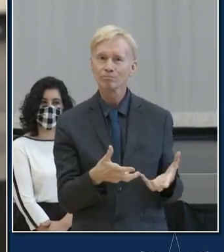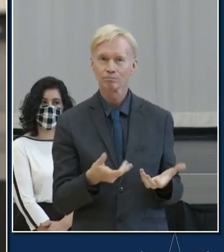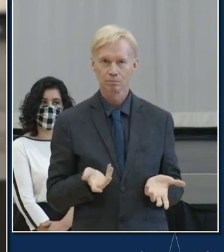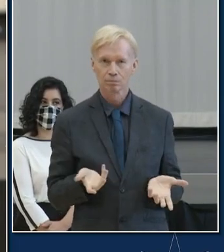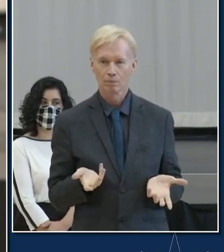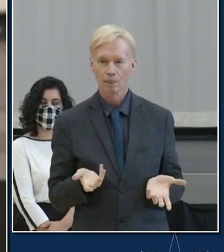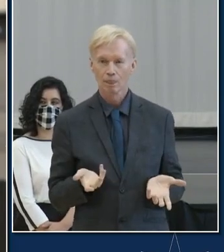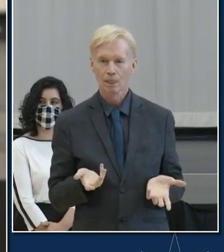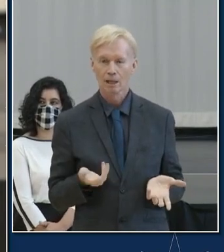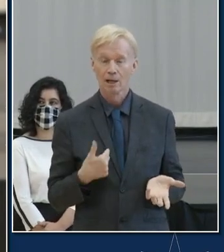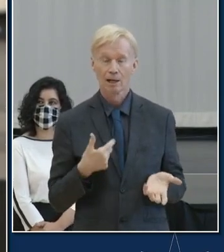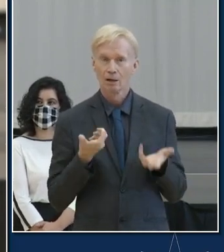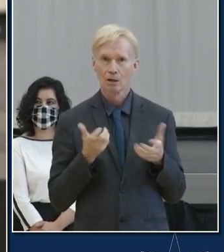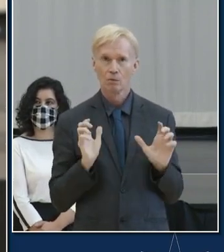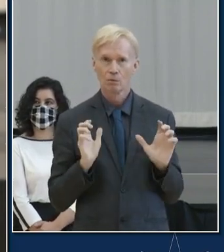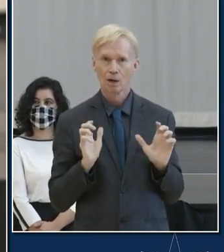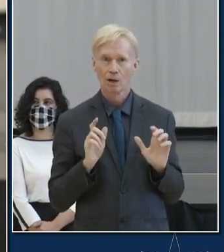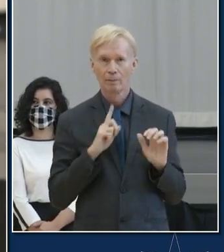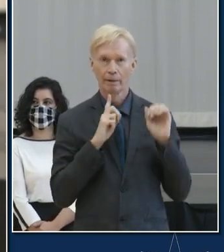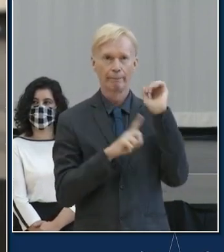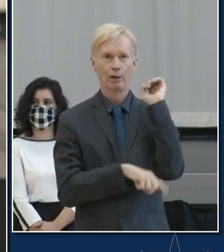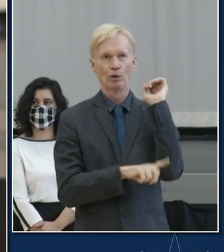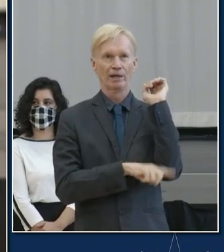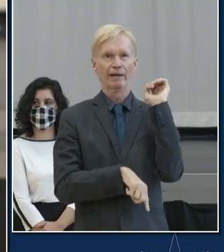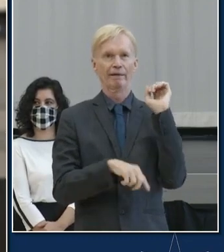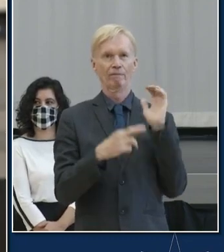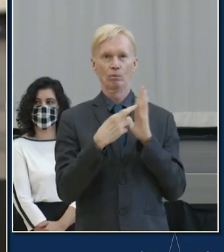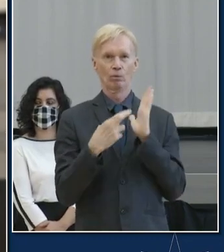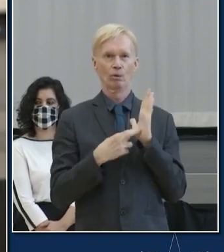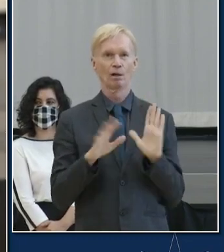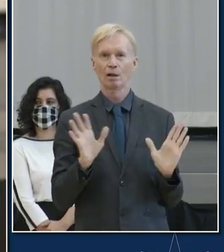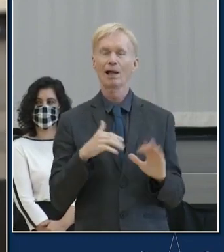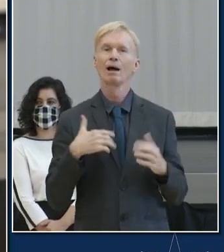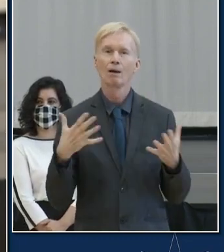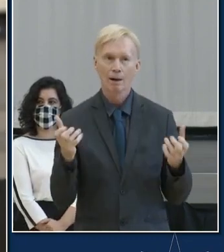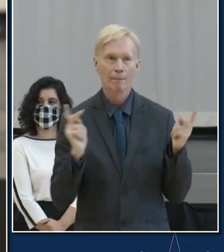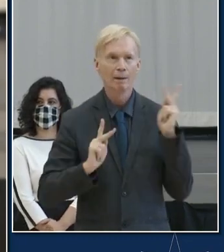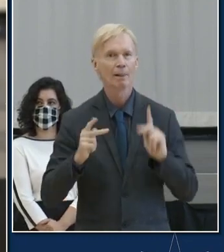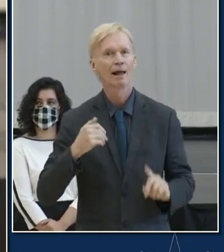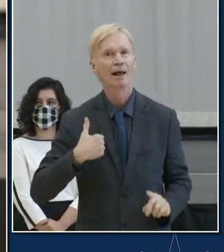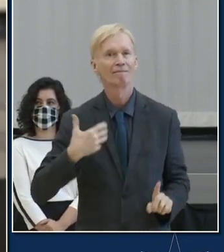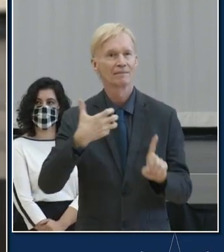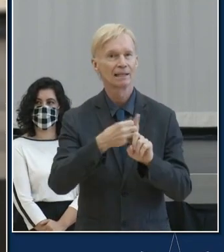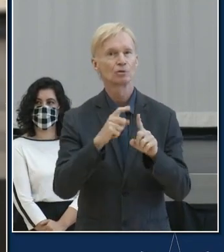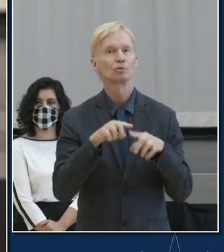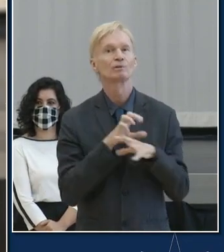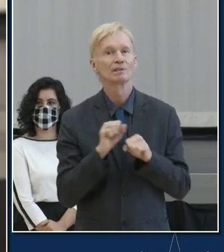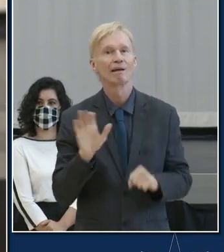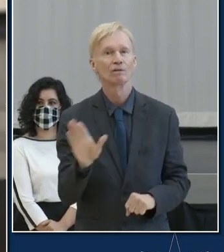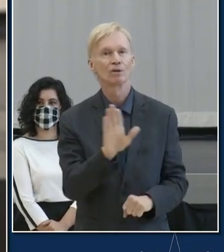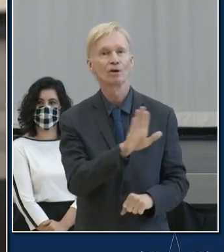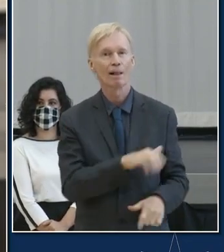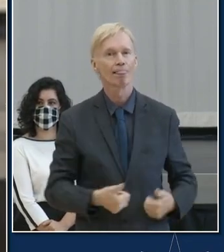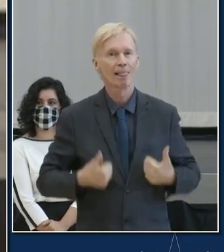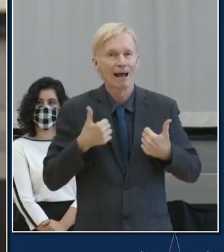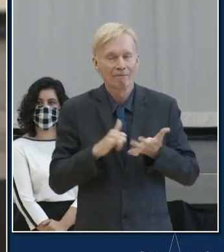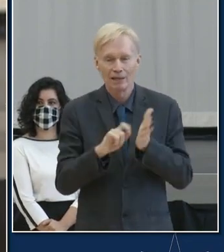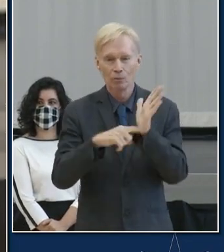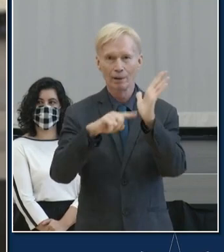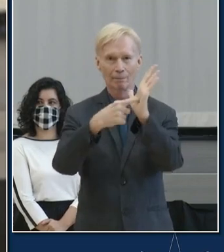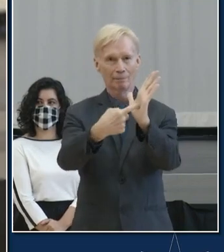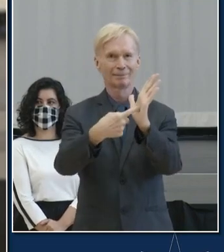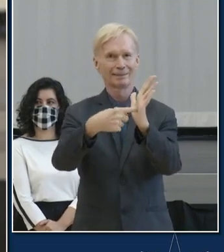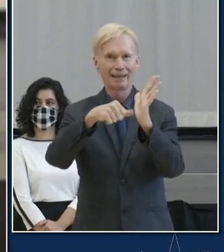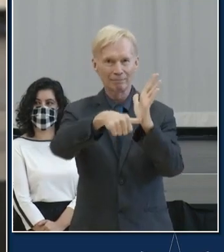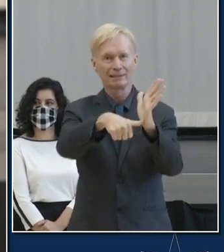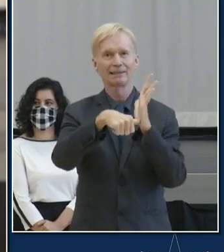to, I don't want this to be a punitive thing. I want people to get vaccinated to save their lives. That's really what the emphasis on. And